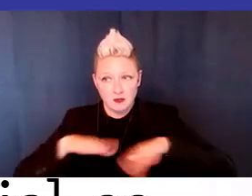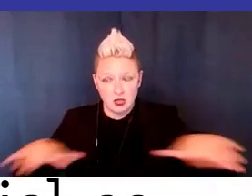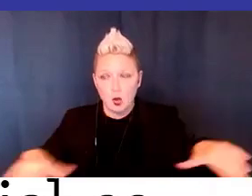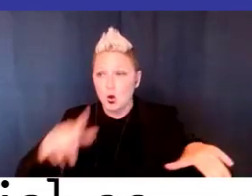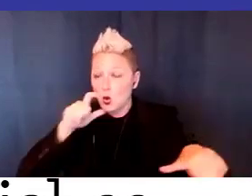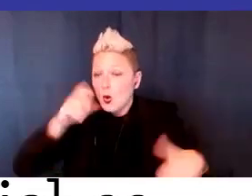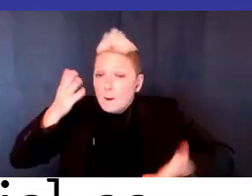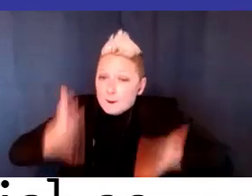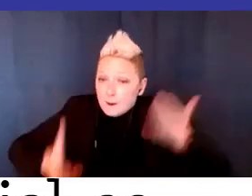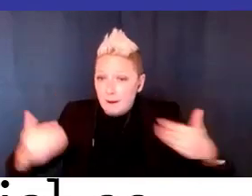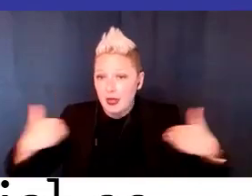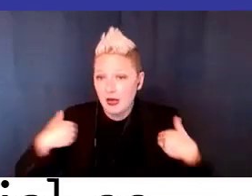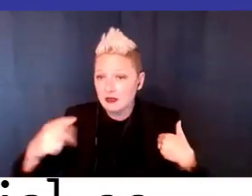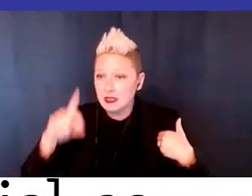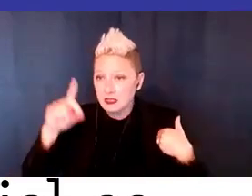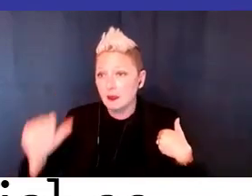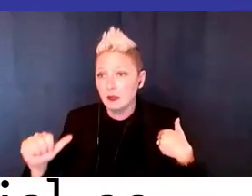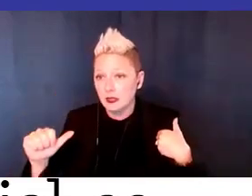have a disability under IDEA.